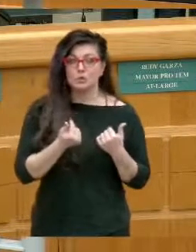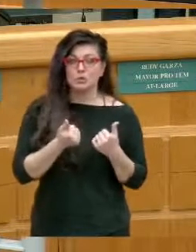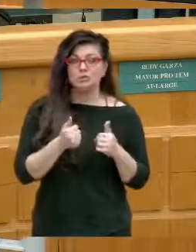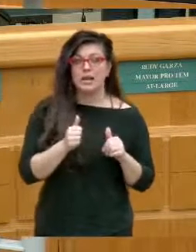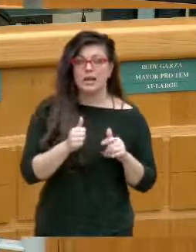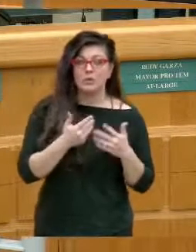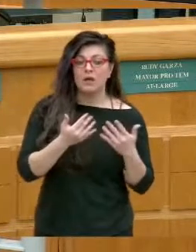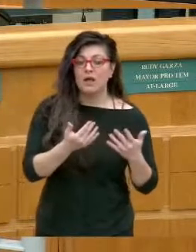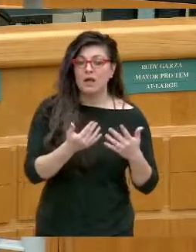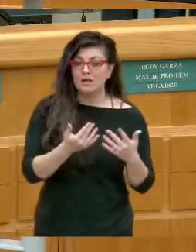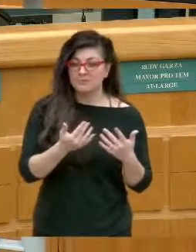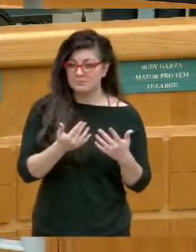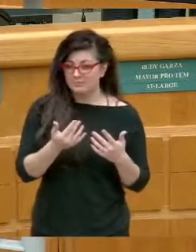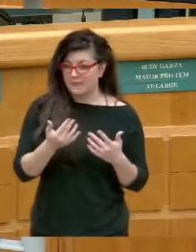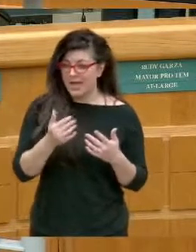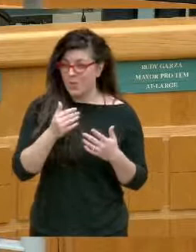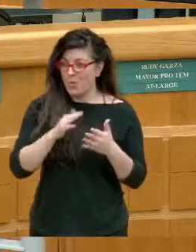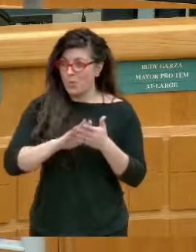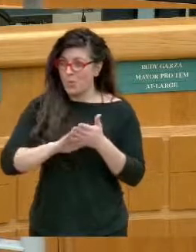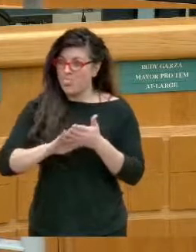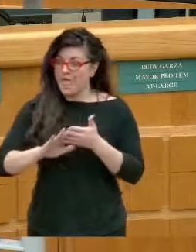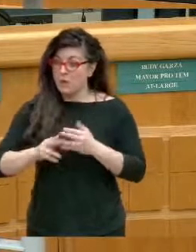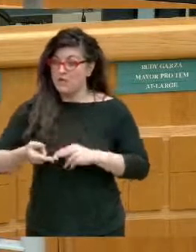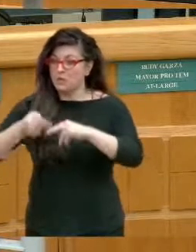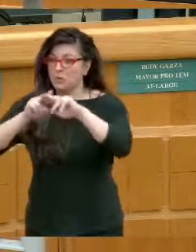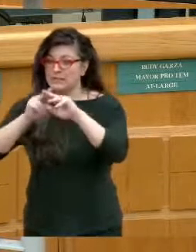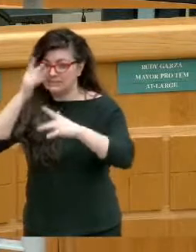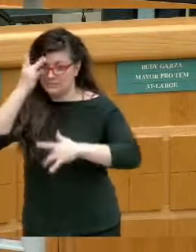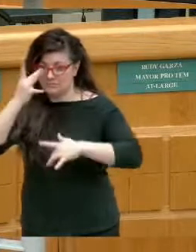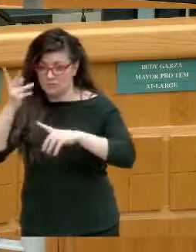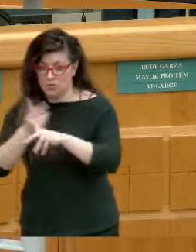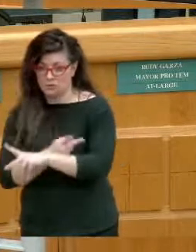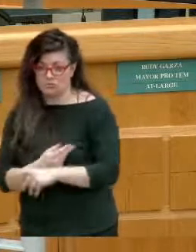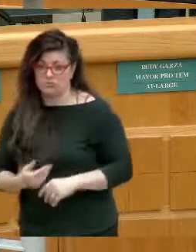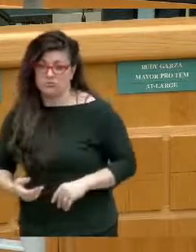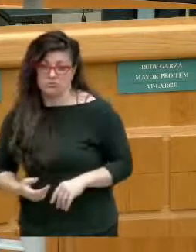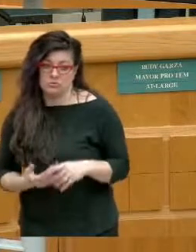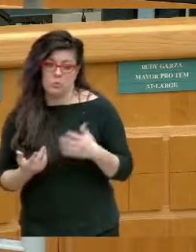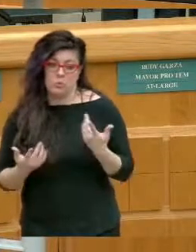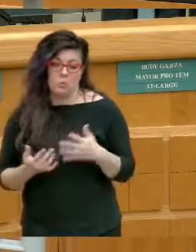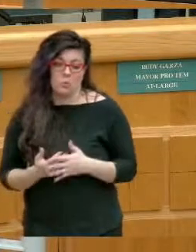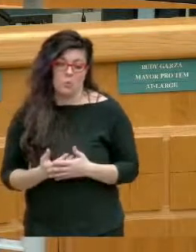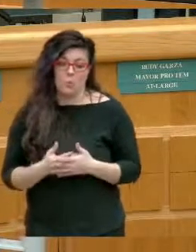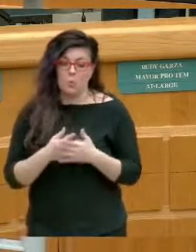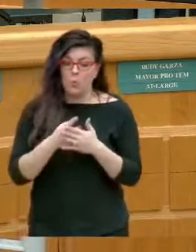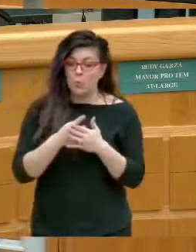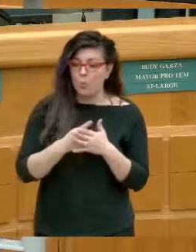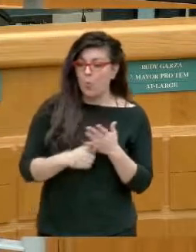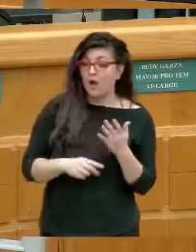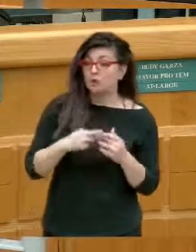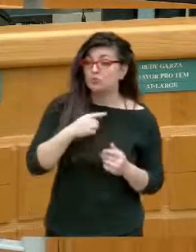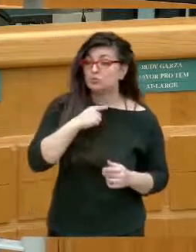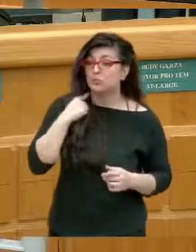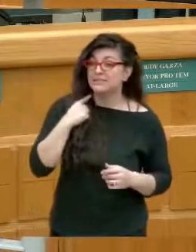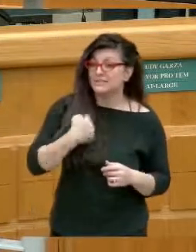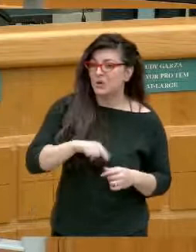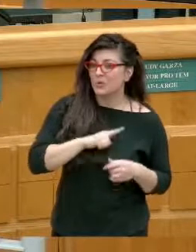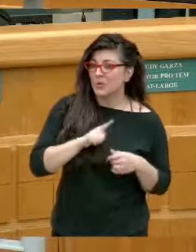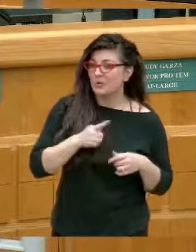have things get worse? Or what are the risks that we're willing to take in